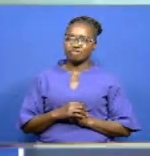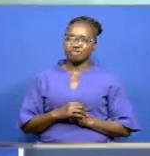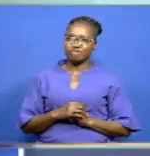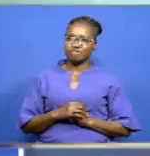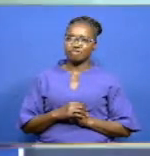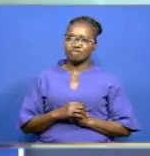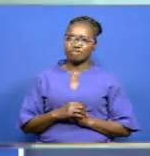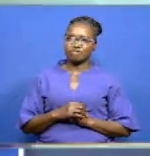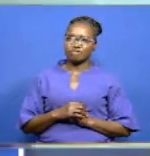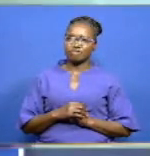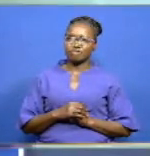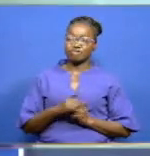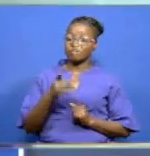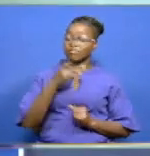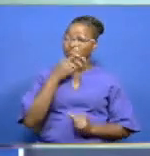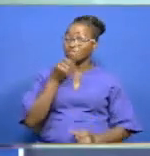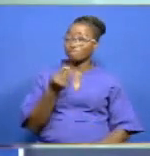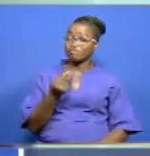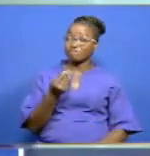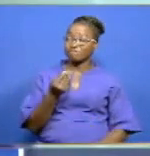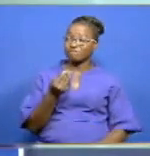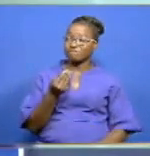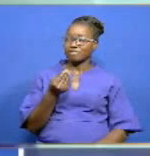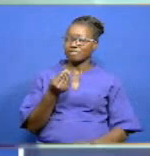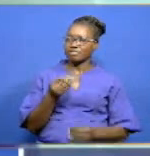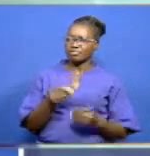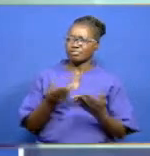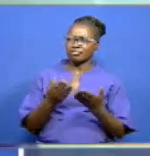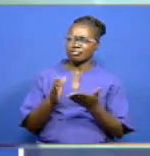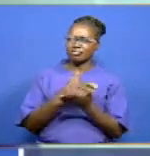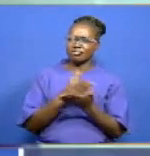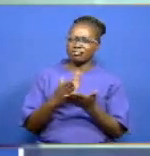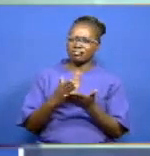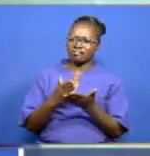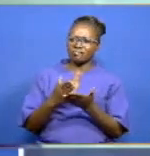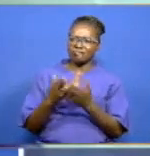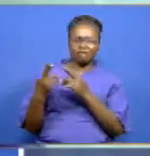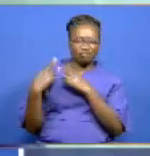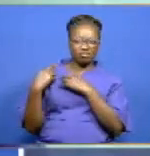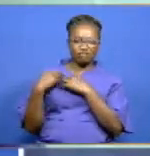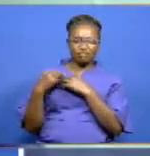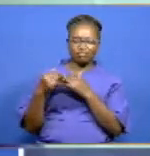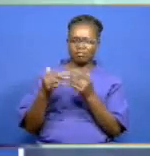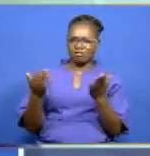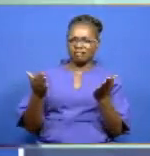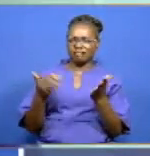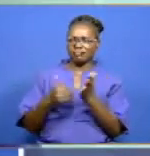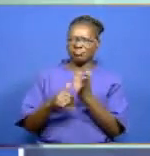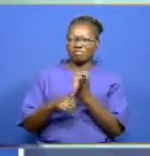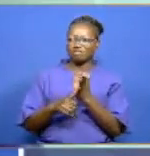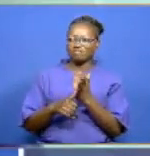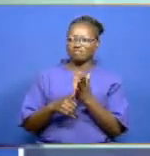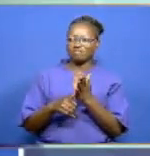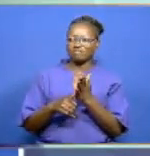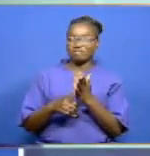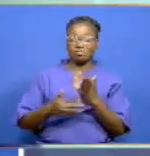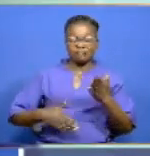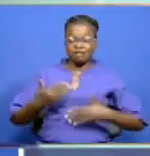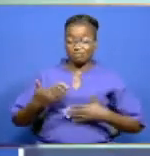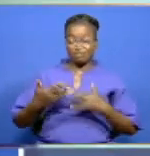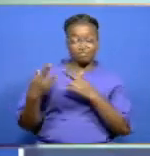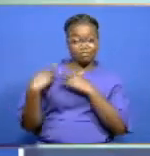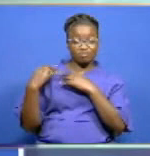There's one guy who giving and sharing responsibility was not a big deal to him. He would gladly take any